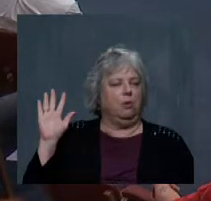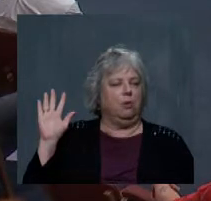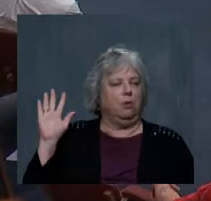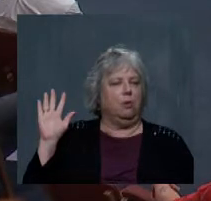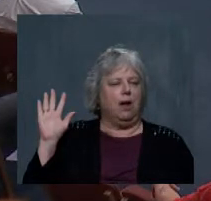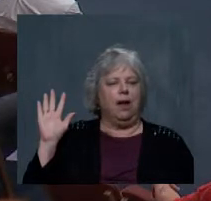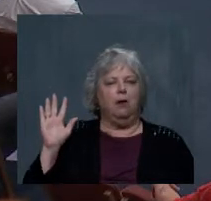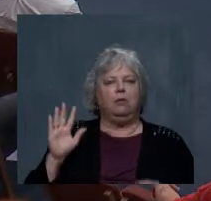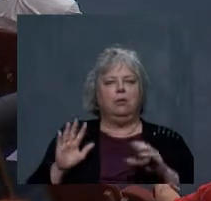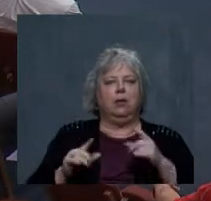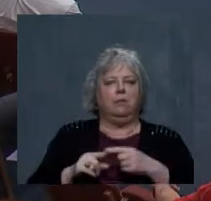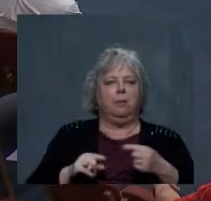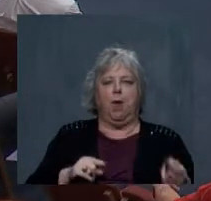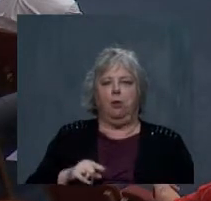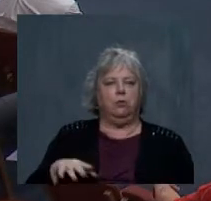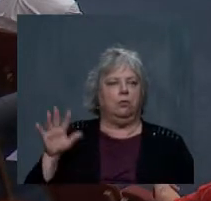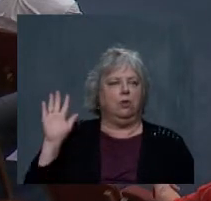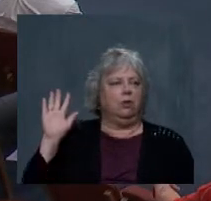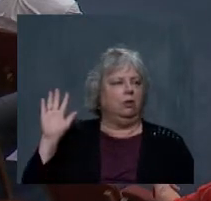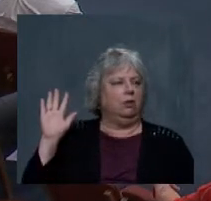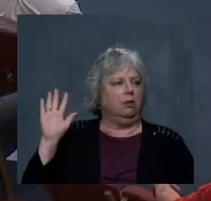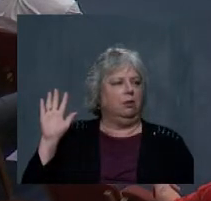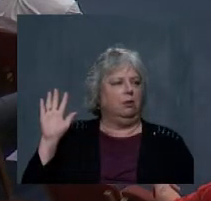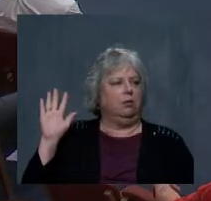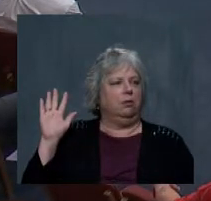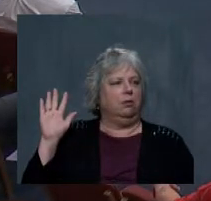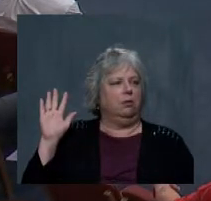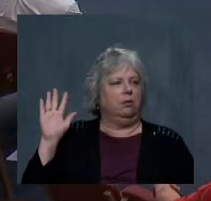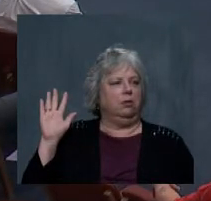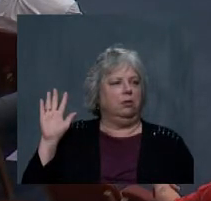1, 2, 3, 4, 5. If you're against the application, raise your hand.